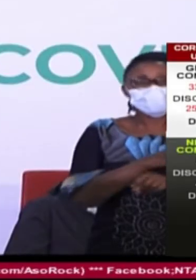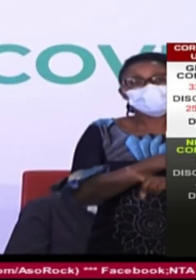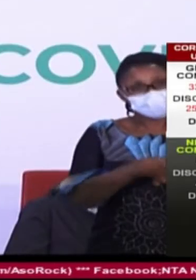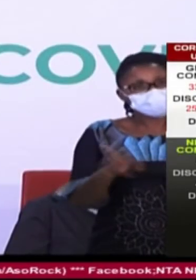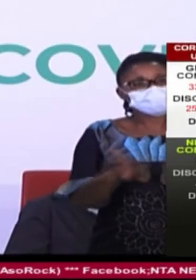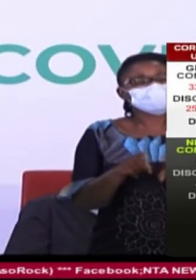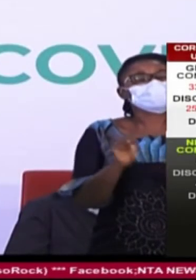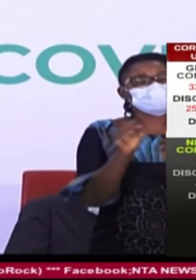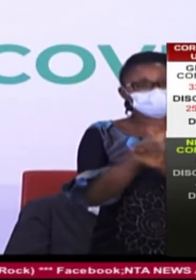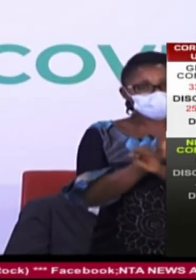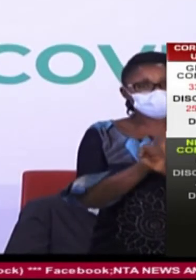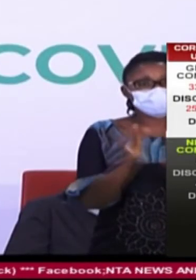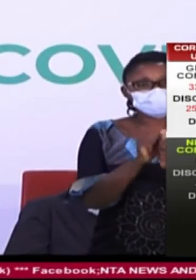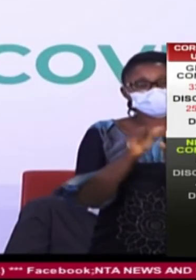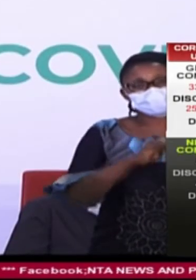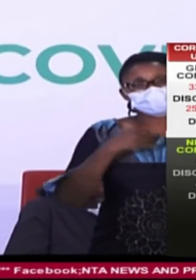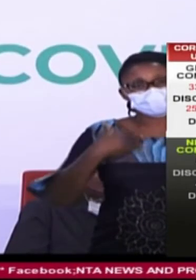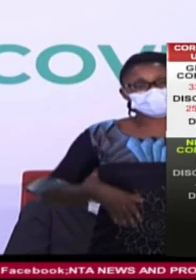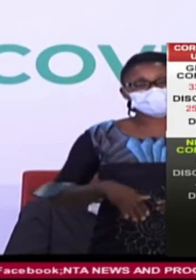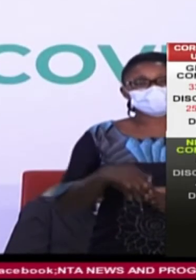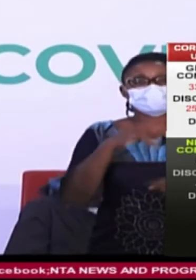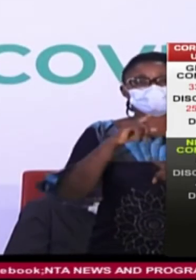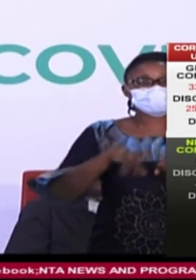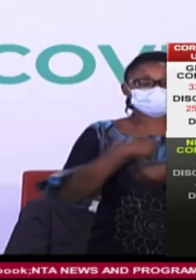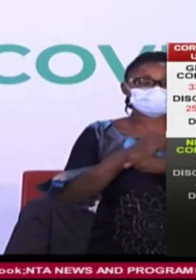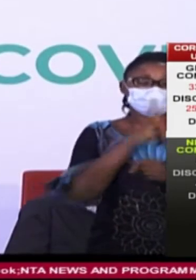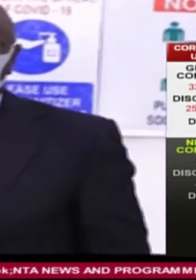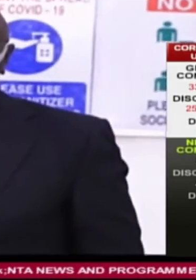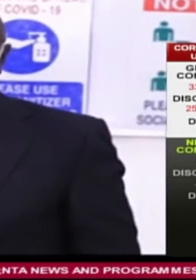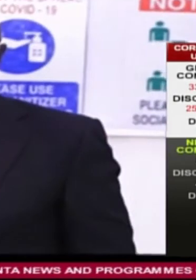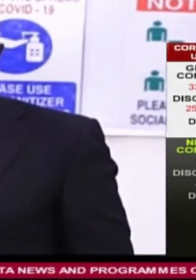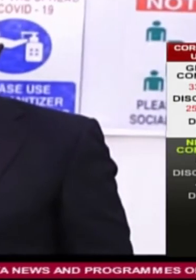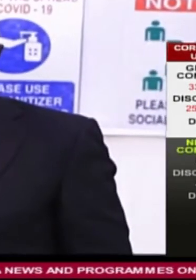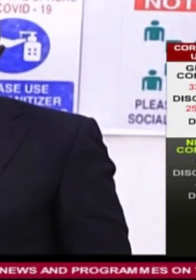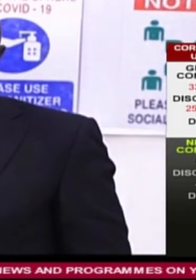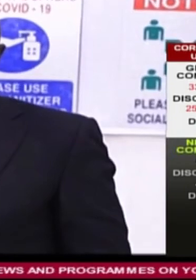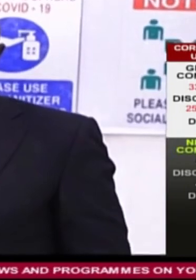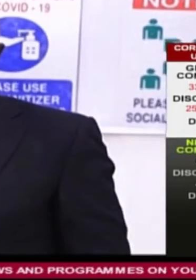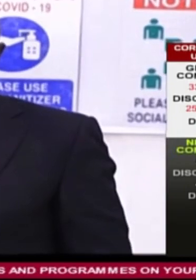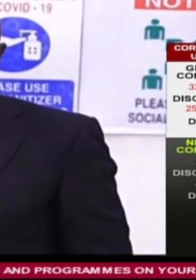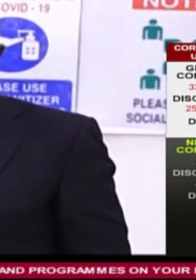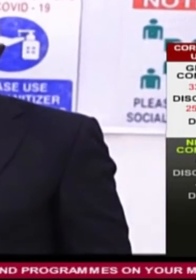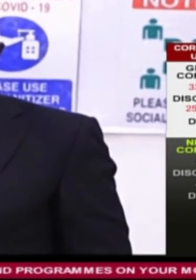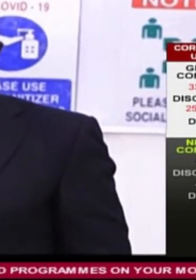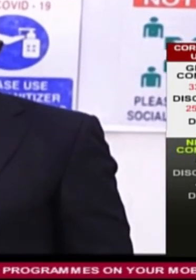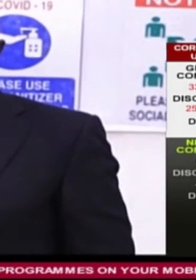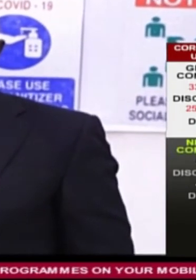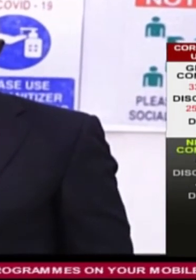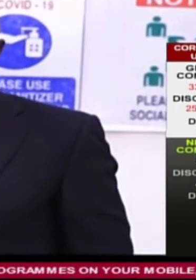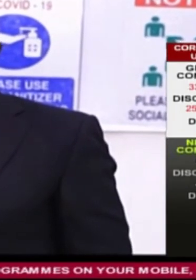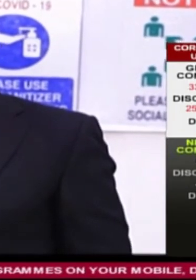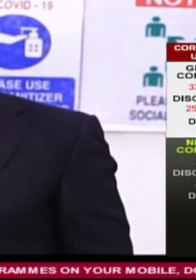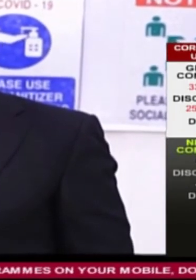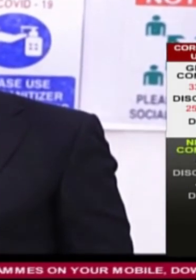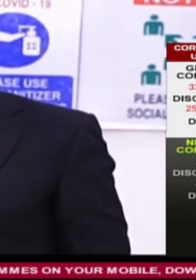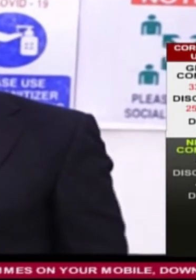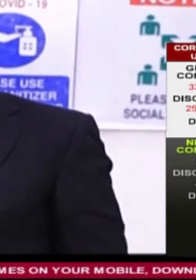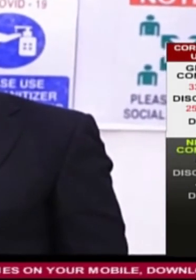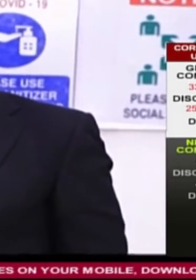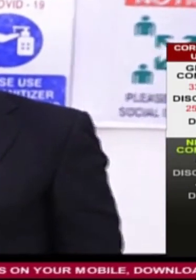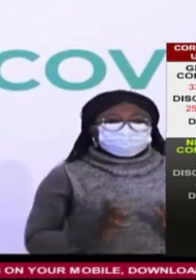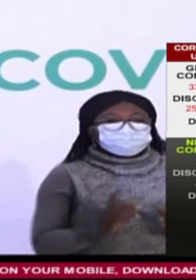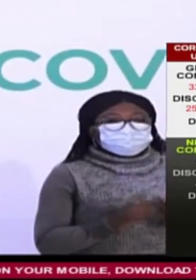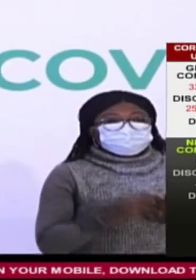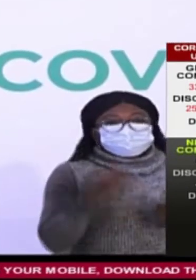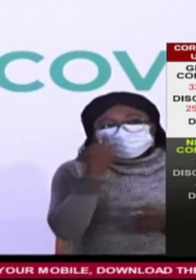to make sure a travel home is as convenient as possible. The PTF believes that Nigeria's response to the COVID-19 pandemic has